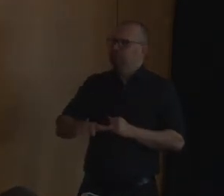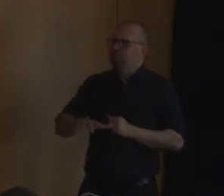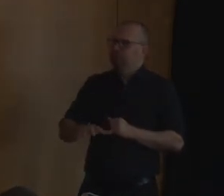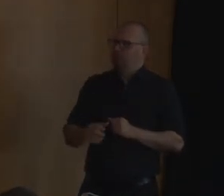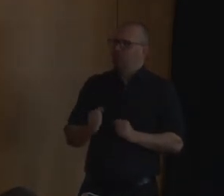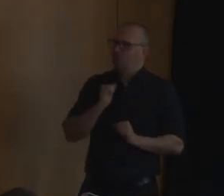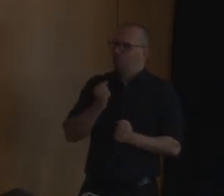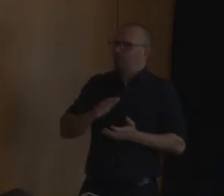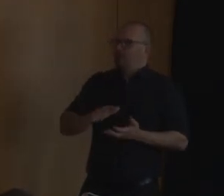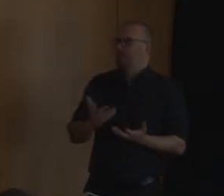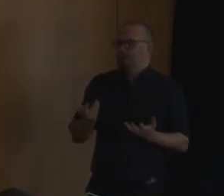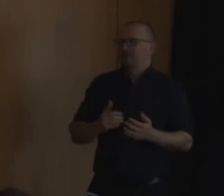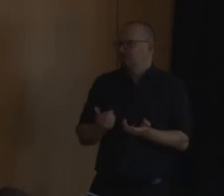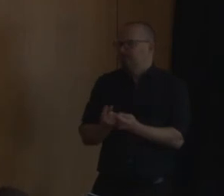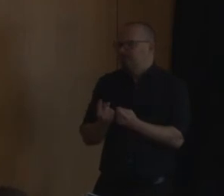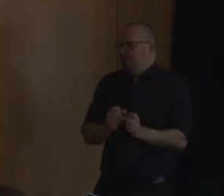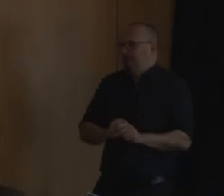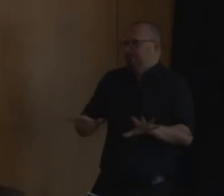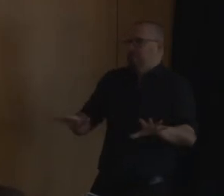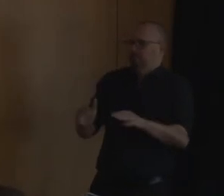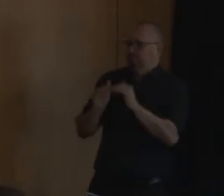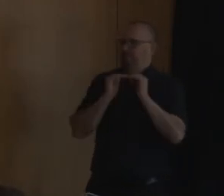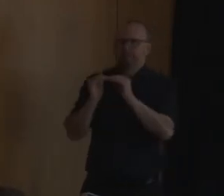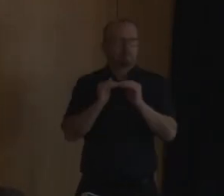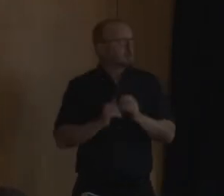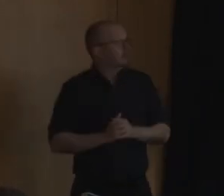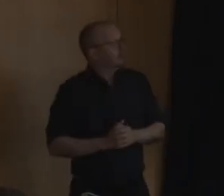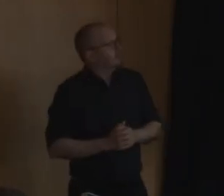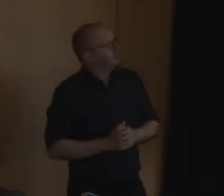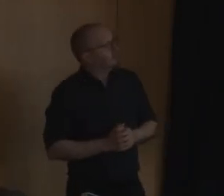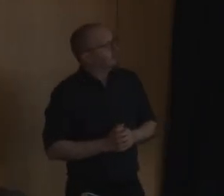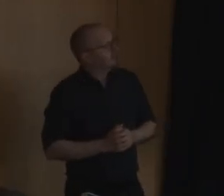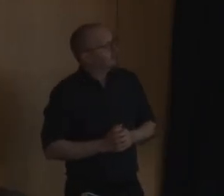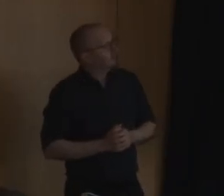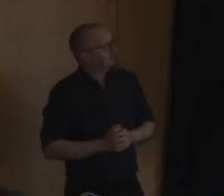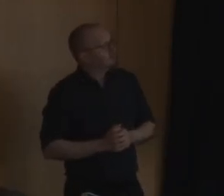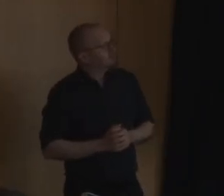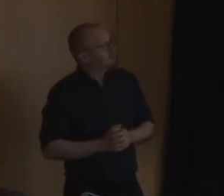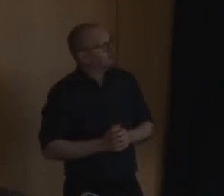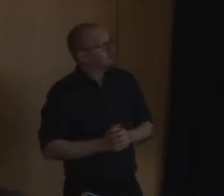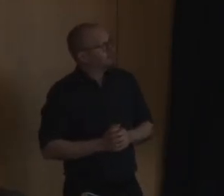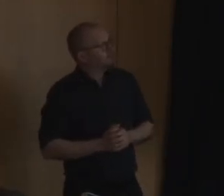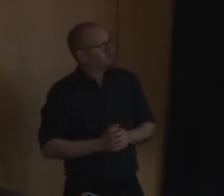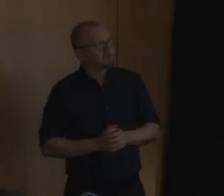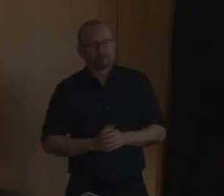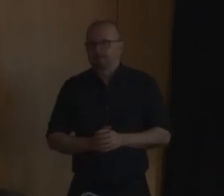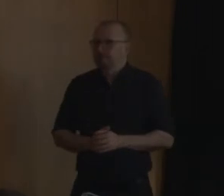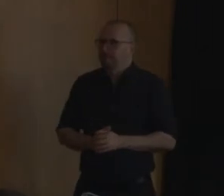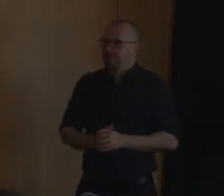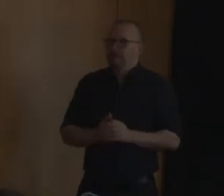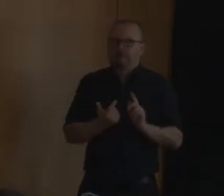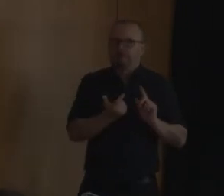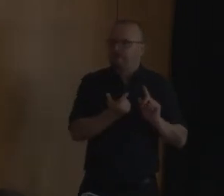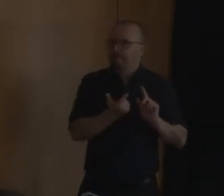Physicality and interactivity are coming through really strongly in visitor research, so many confirm it as a driver for memorability and learning.